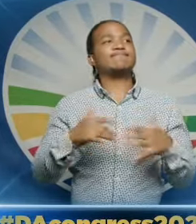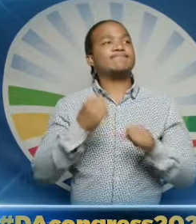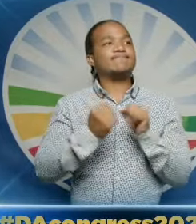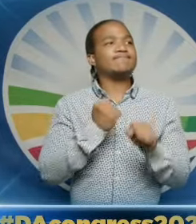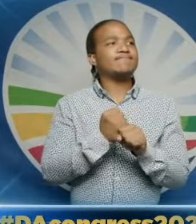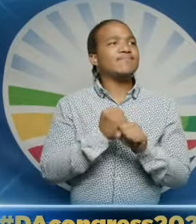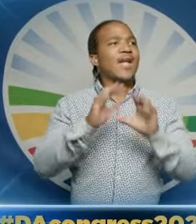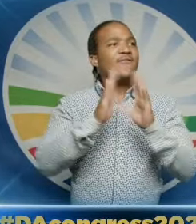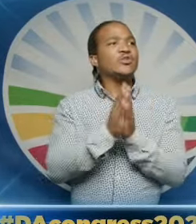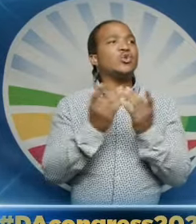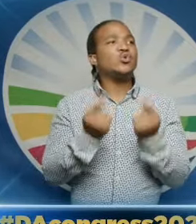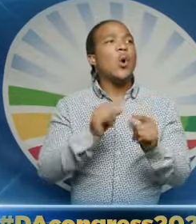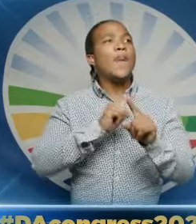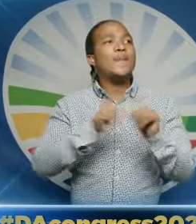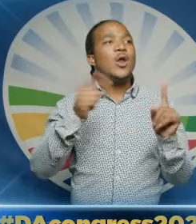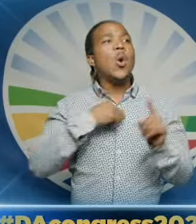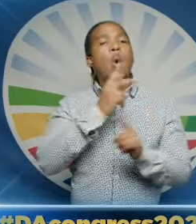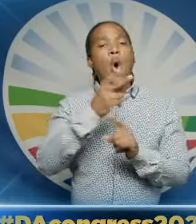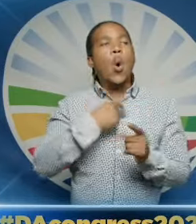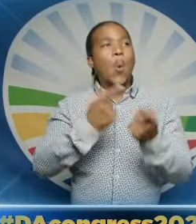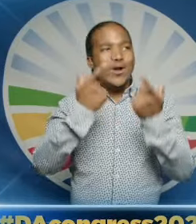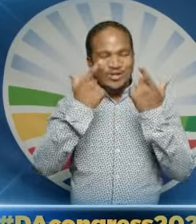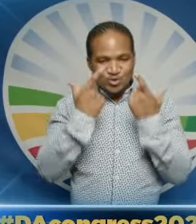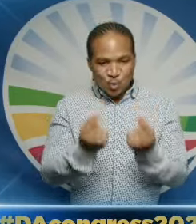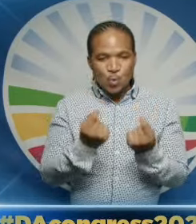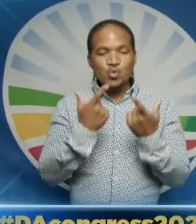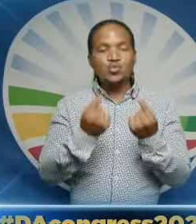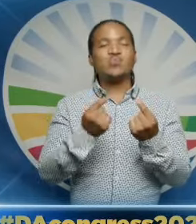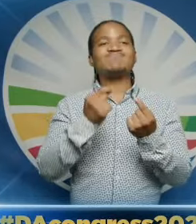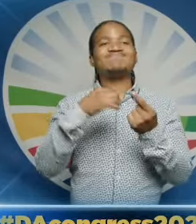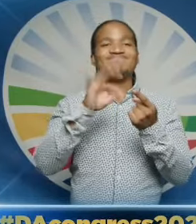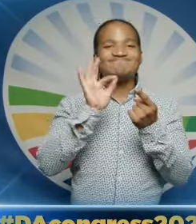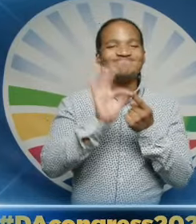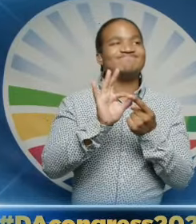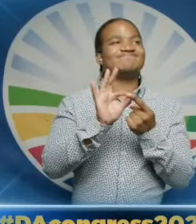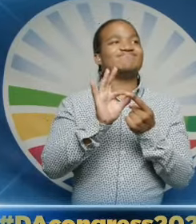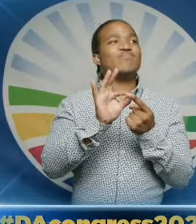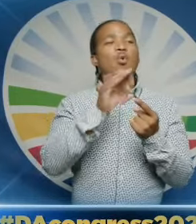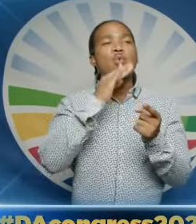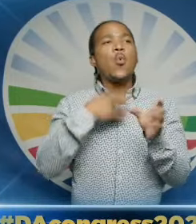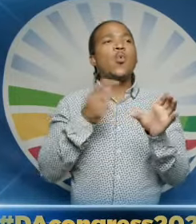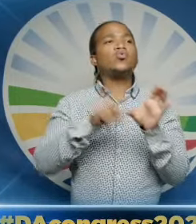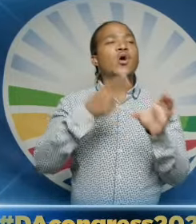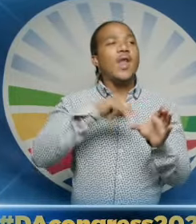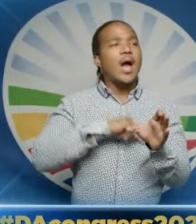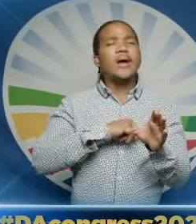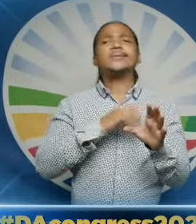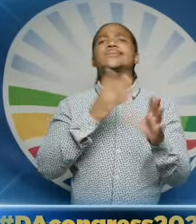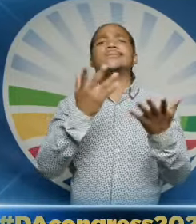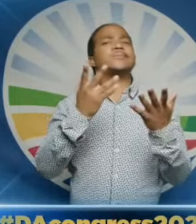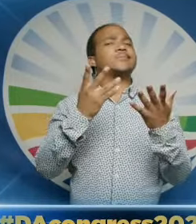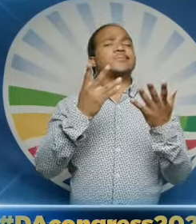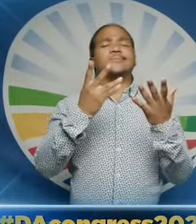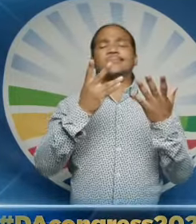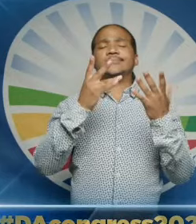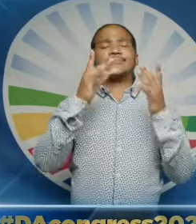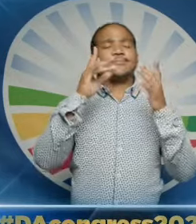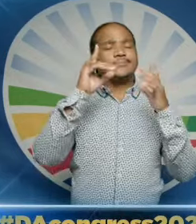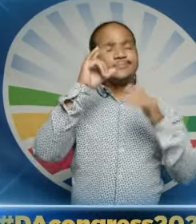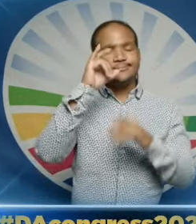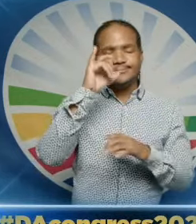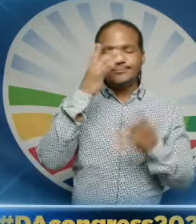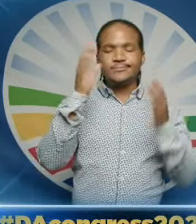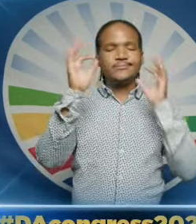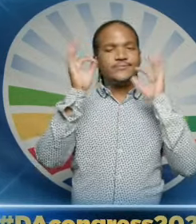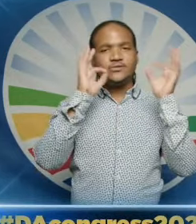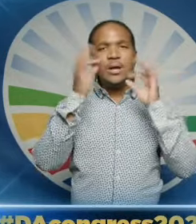things done, but we also get it done right. For those that have just joined us, follow us on our social media pages so that you